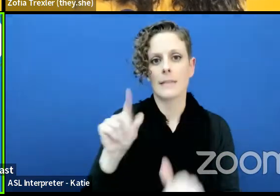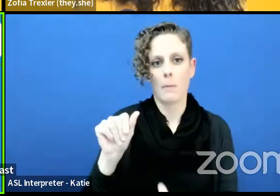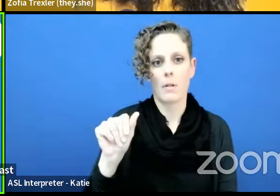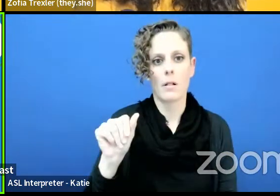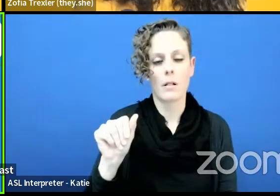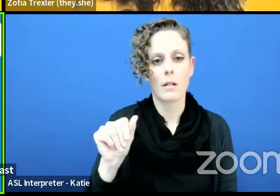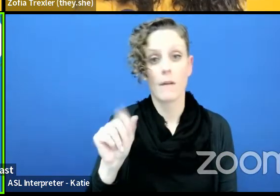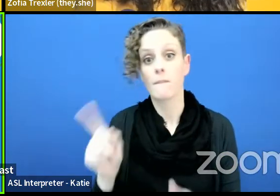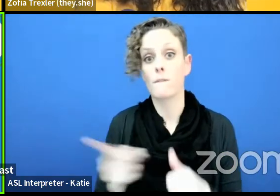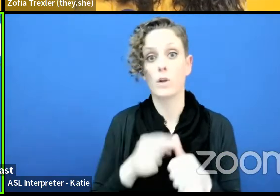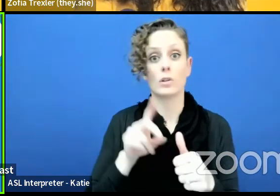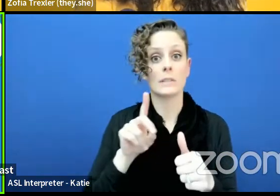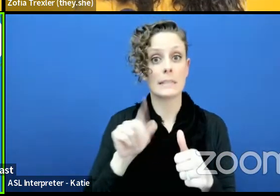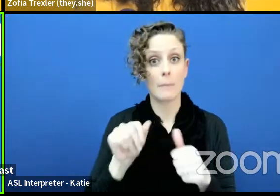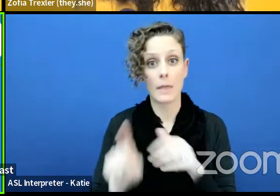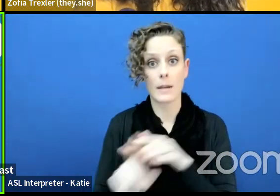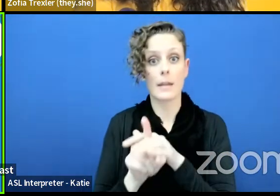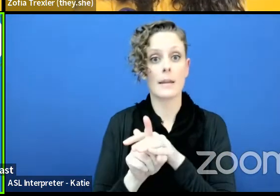first disability,